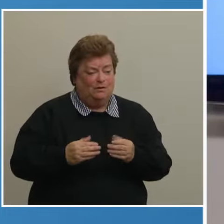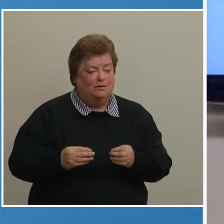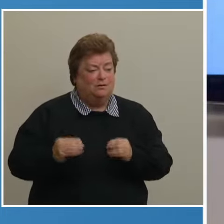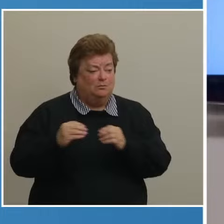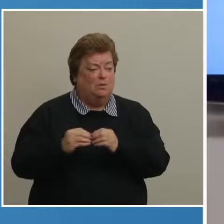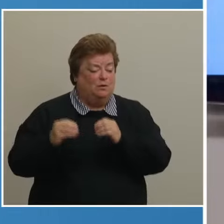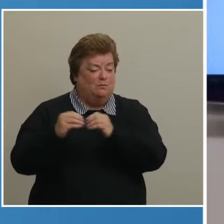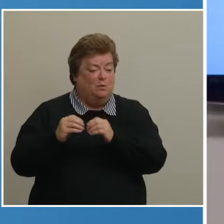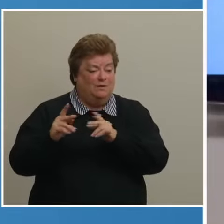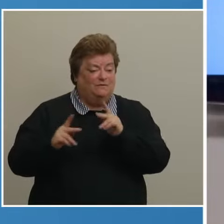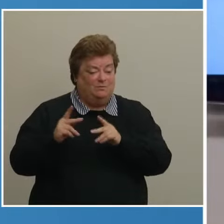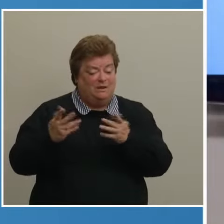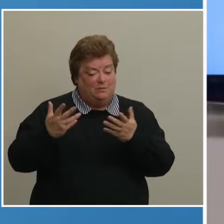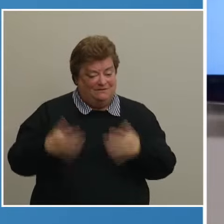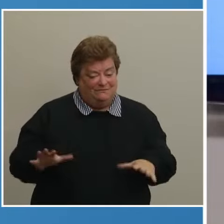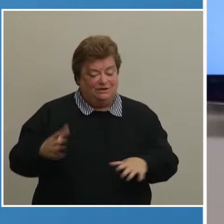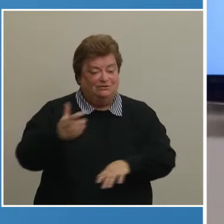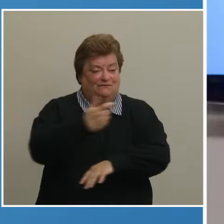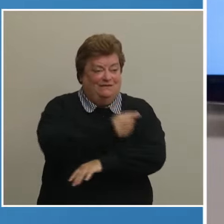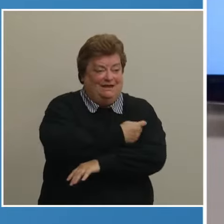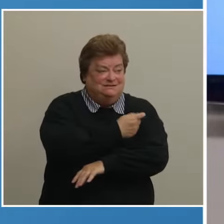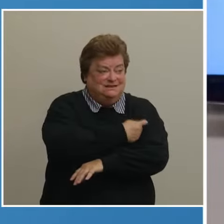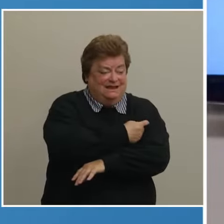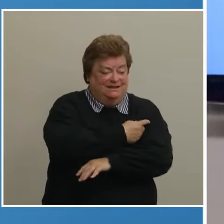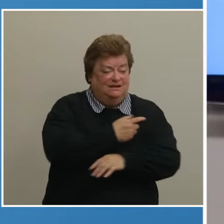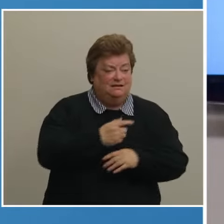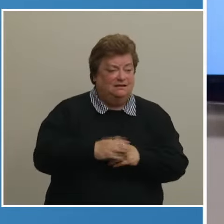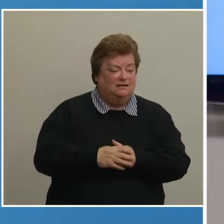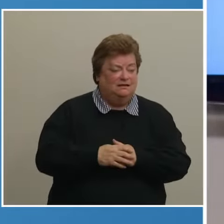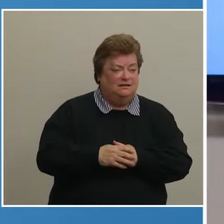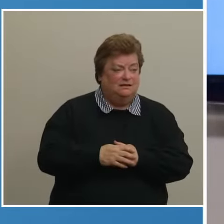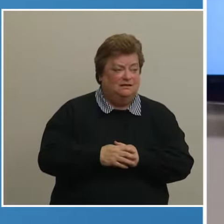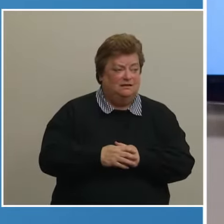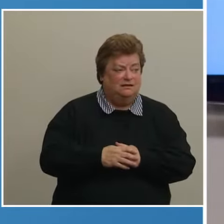of the population has gotten vaccinated. I mean, is that